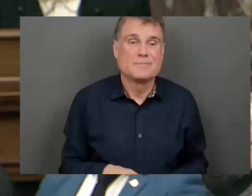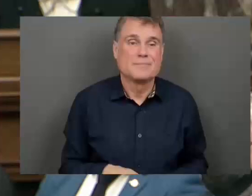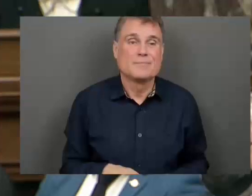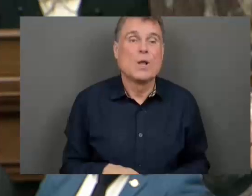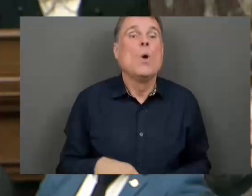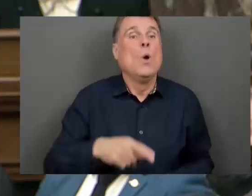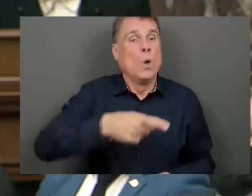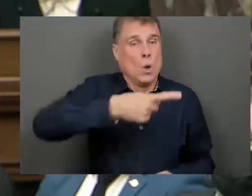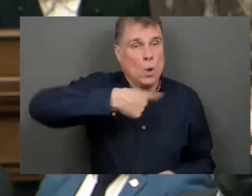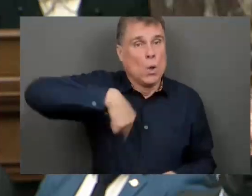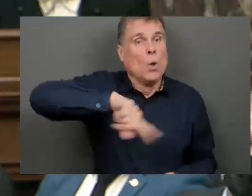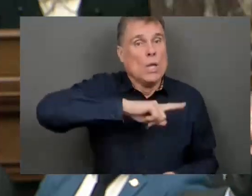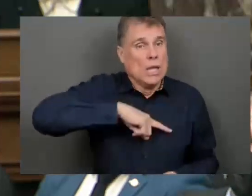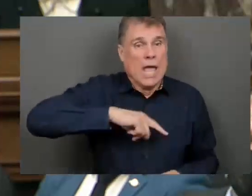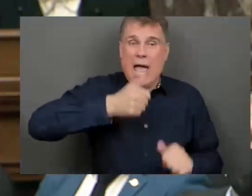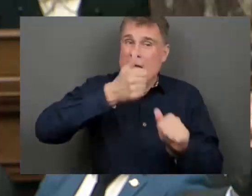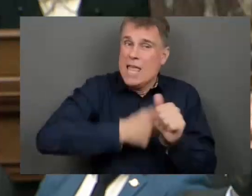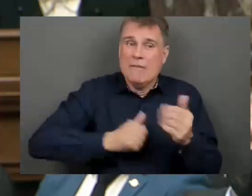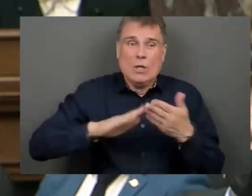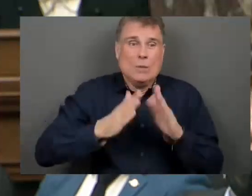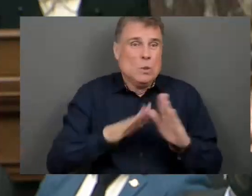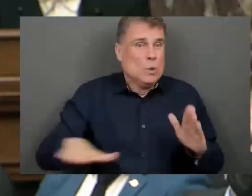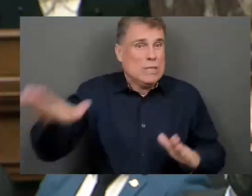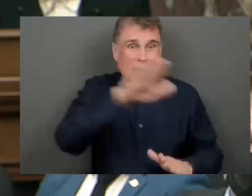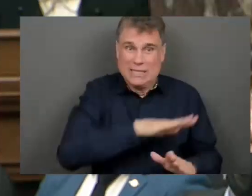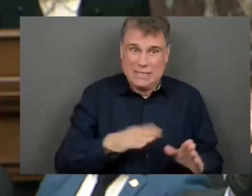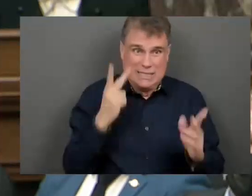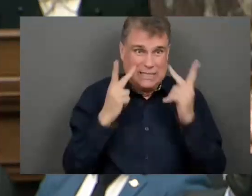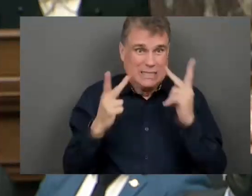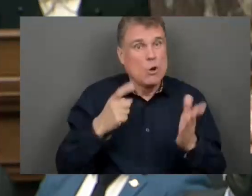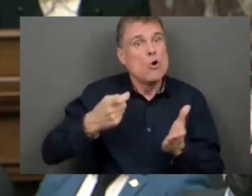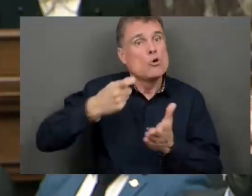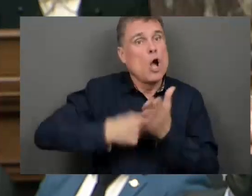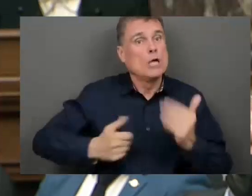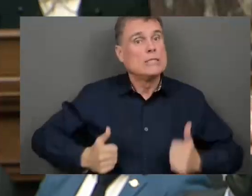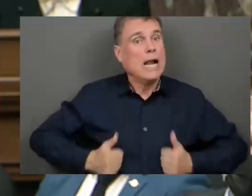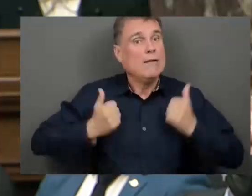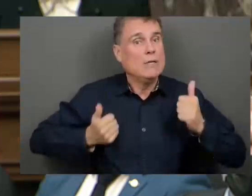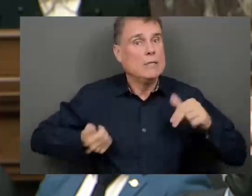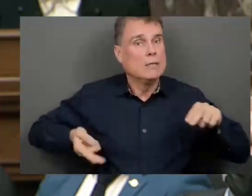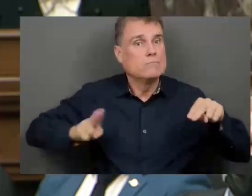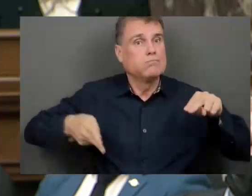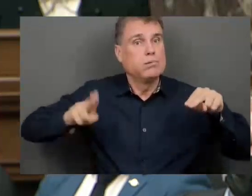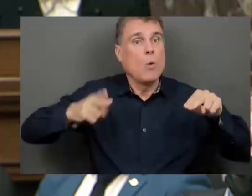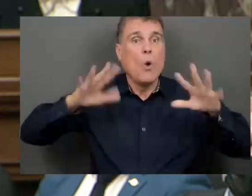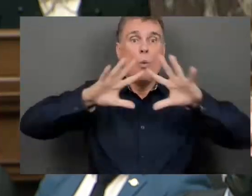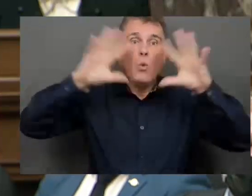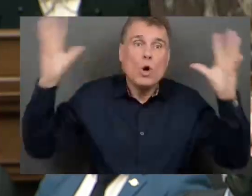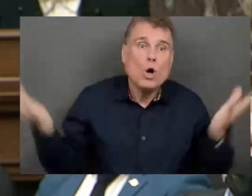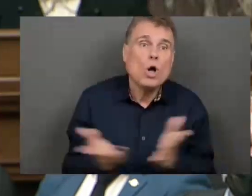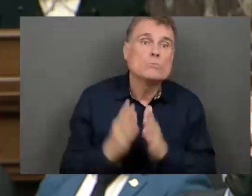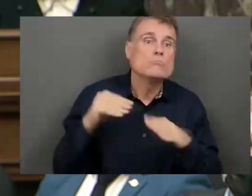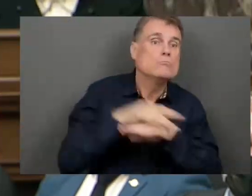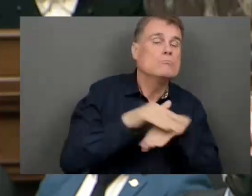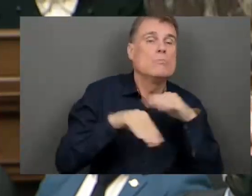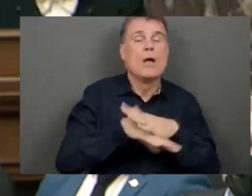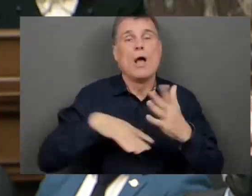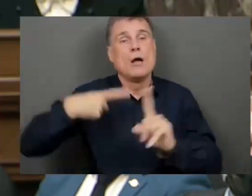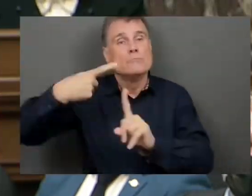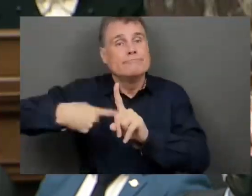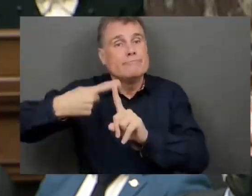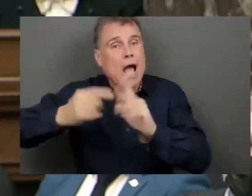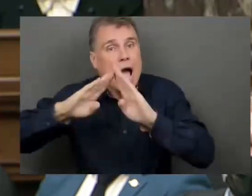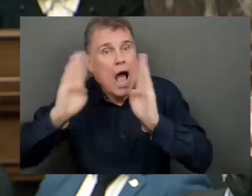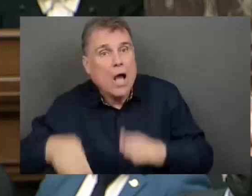of global inflation and absolutely the impact of housing costs on people across every income level. That's why we've